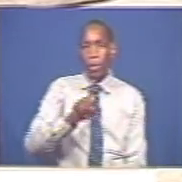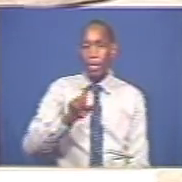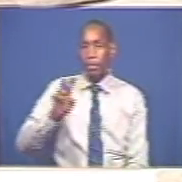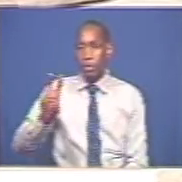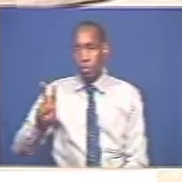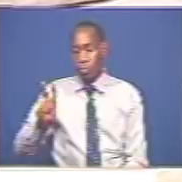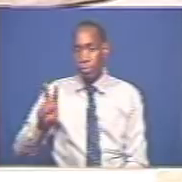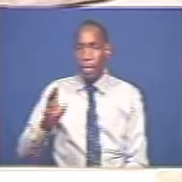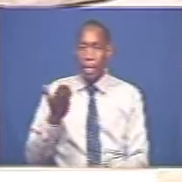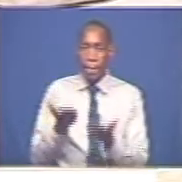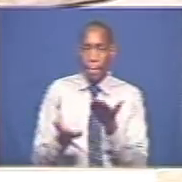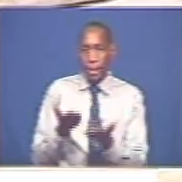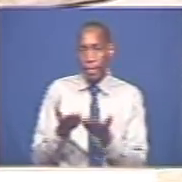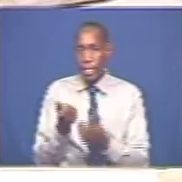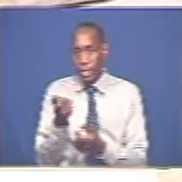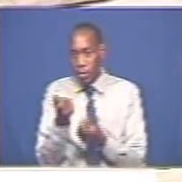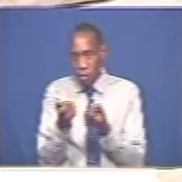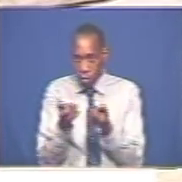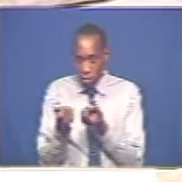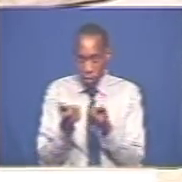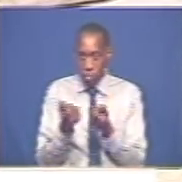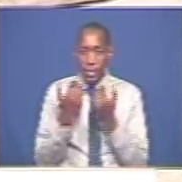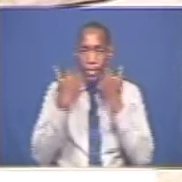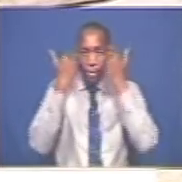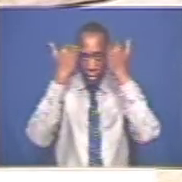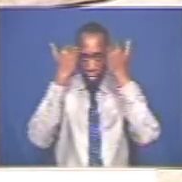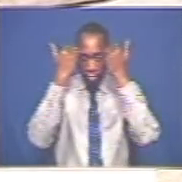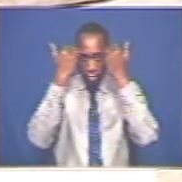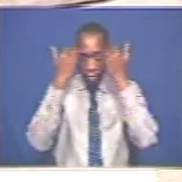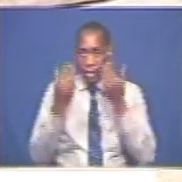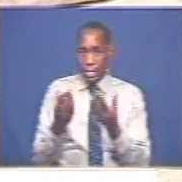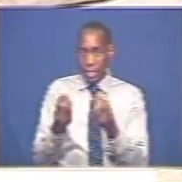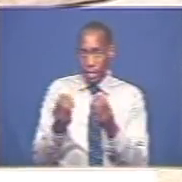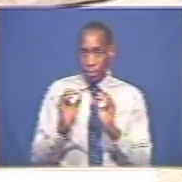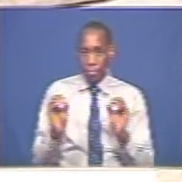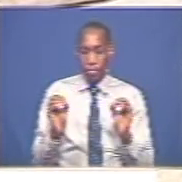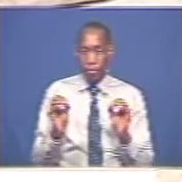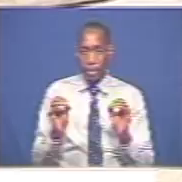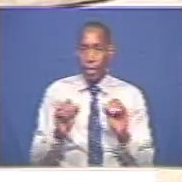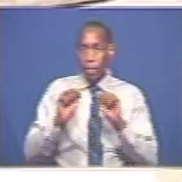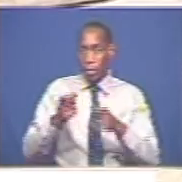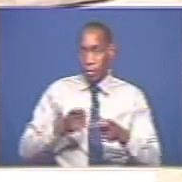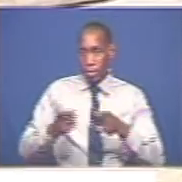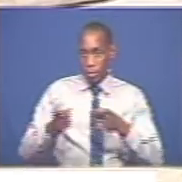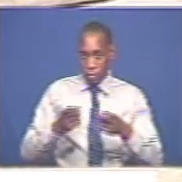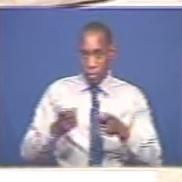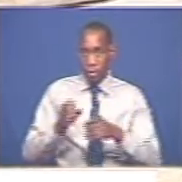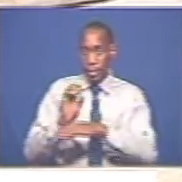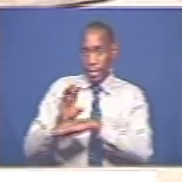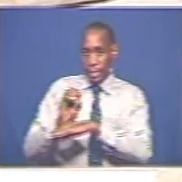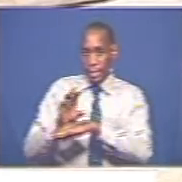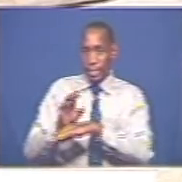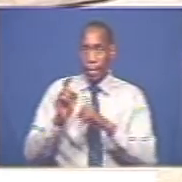should call maybe the mild and moderate depression, mm-hmm, is not very easy, because that's what we manage, yeah, as counselors.